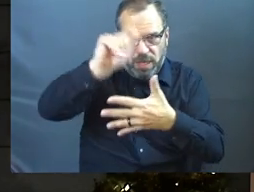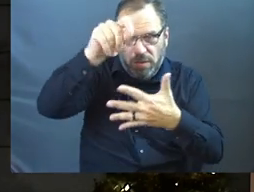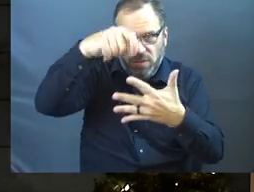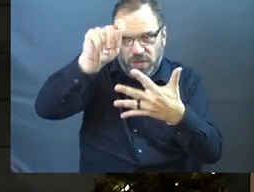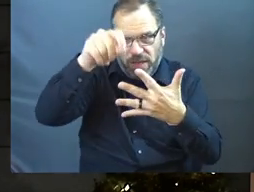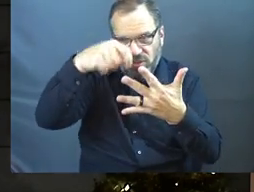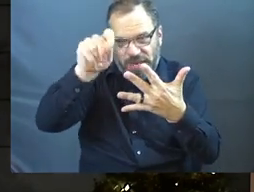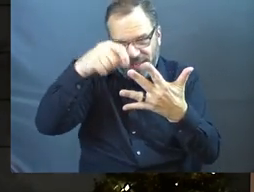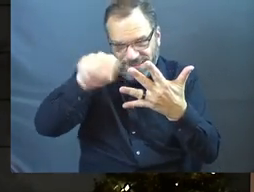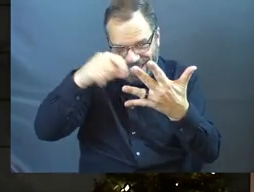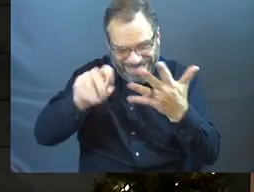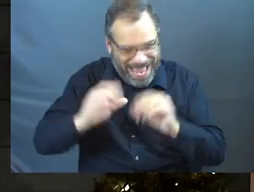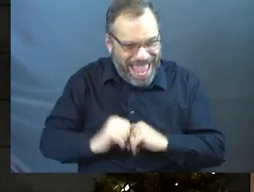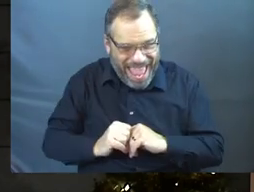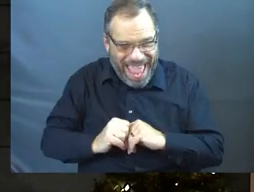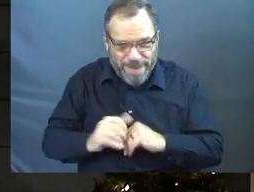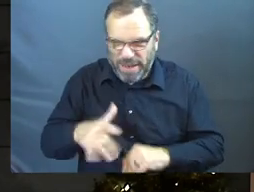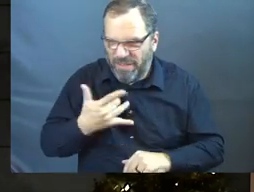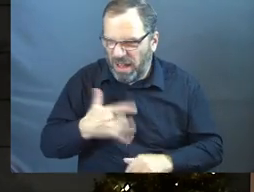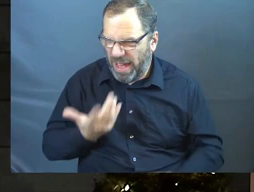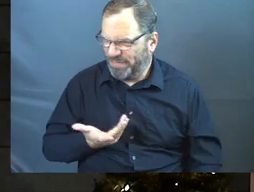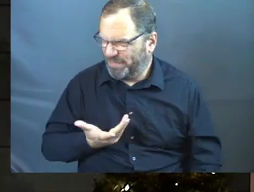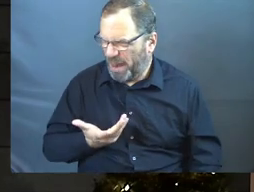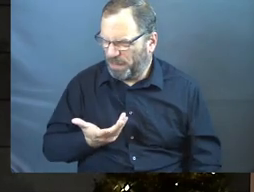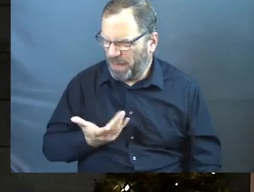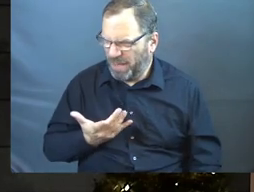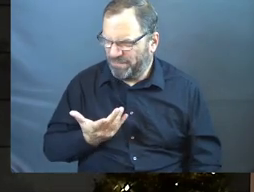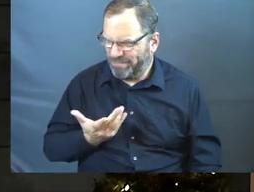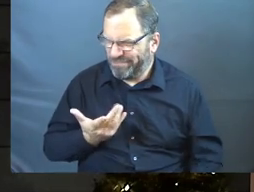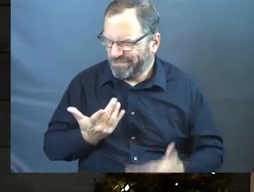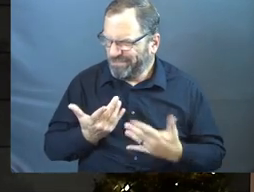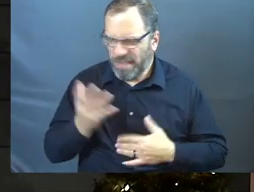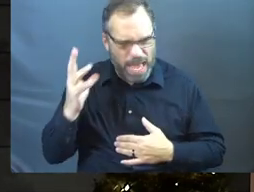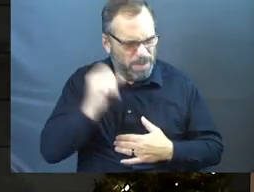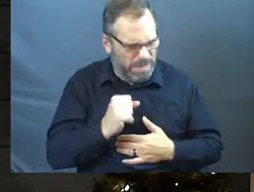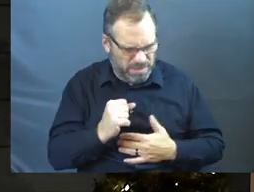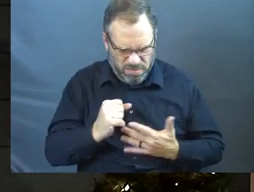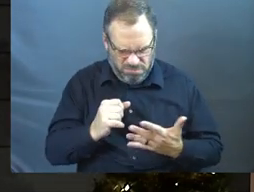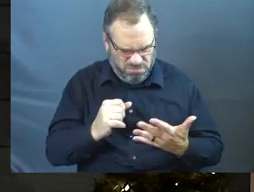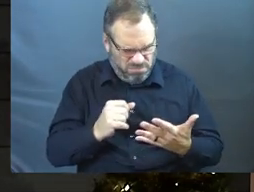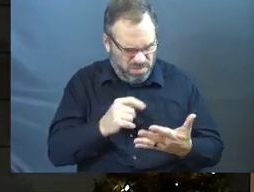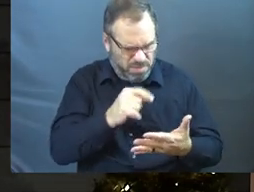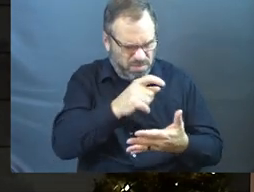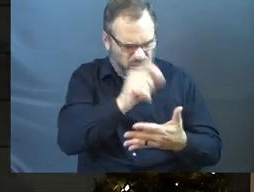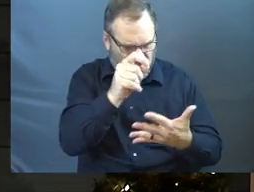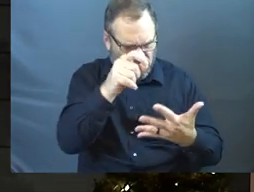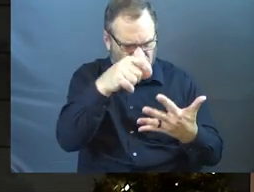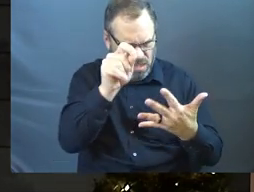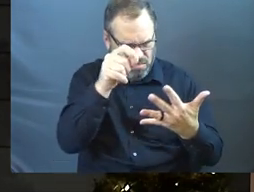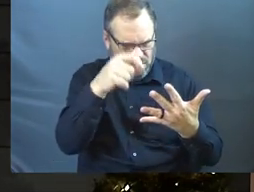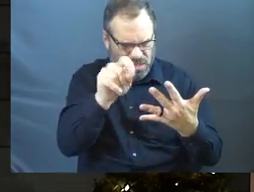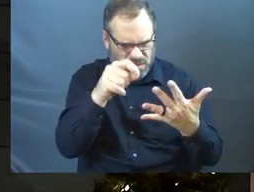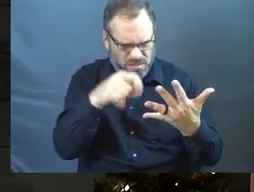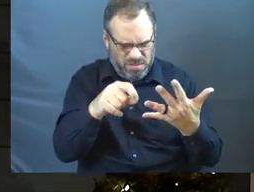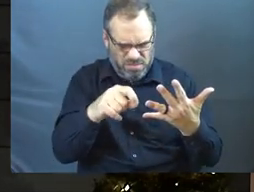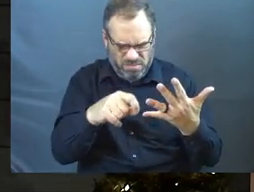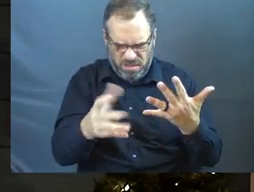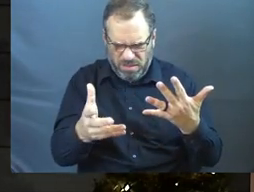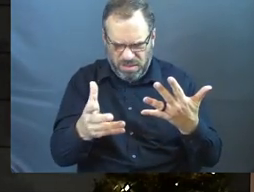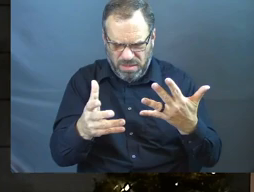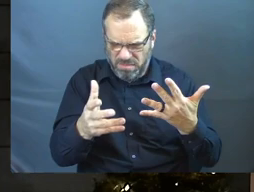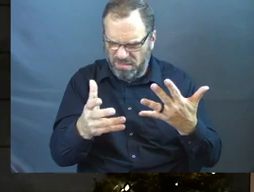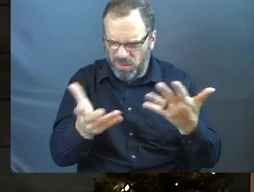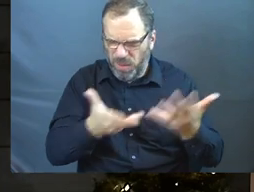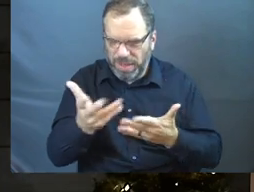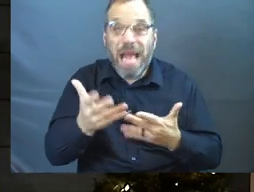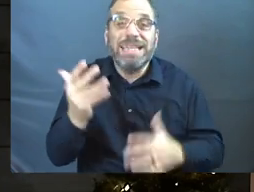and still left feeling like I missed something important, like I missed something more. Don't get me